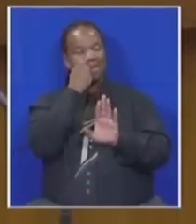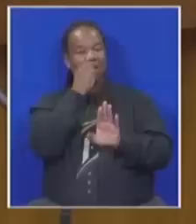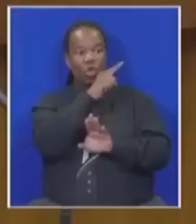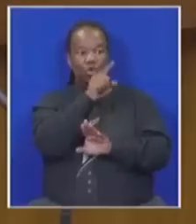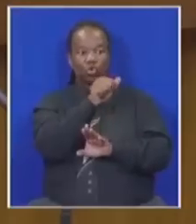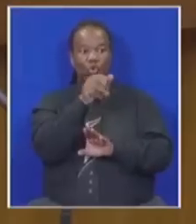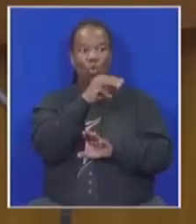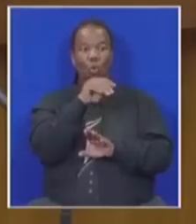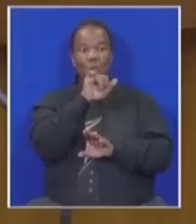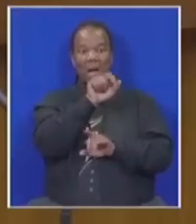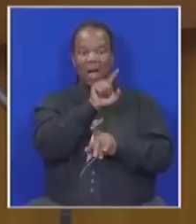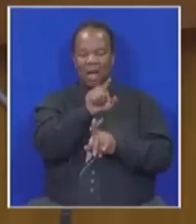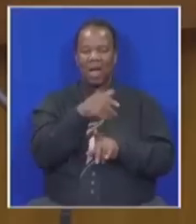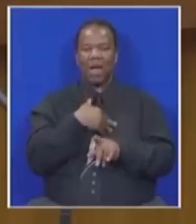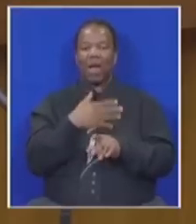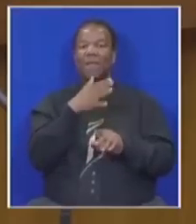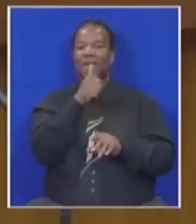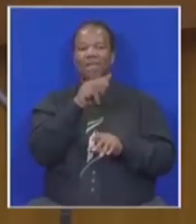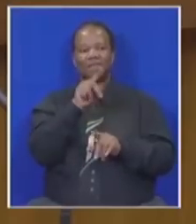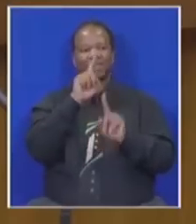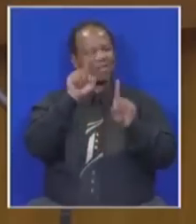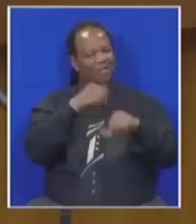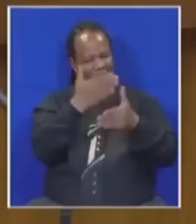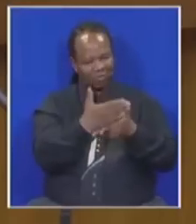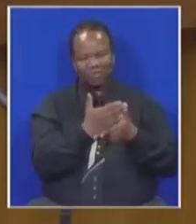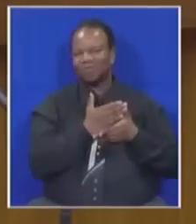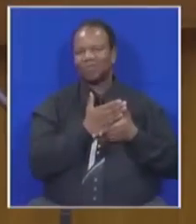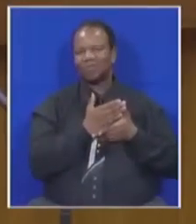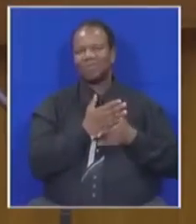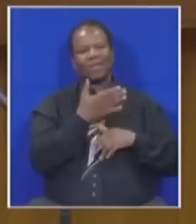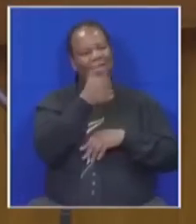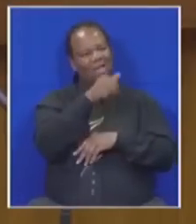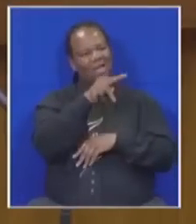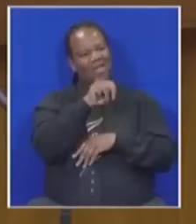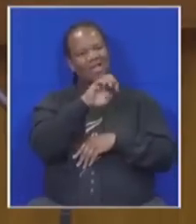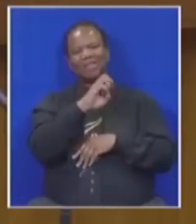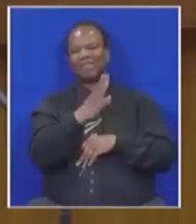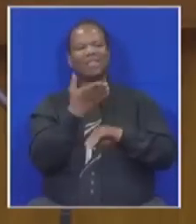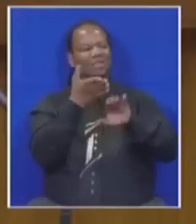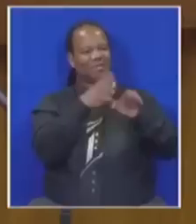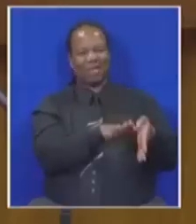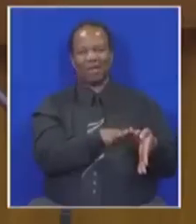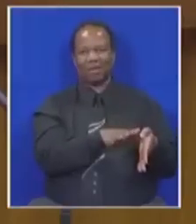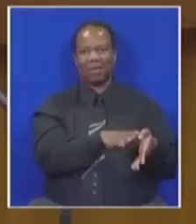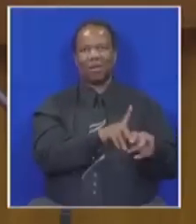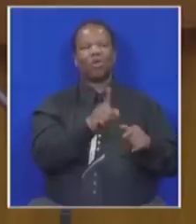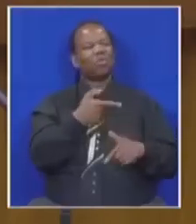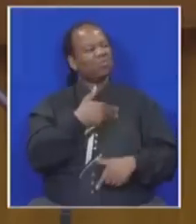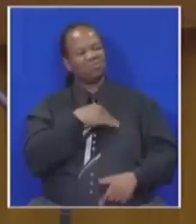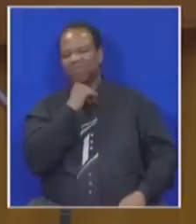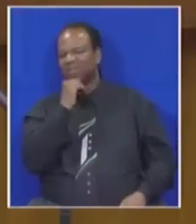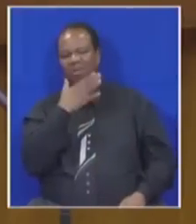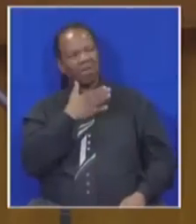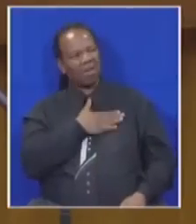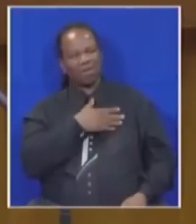are beyond salvation. There is no ANC. It is a dead organization, you like it or not. It